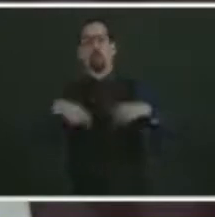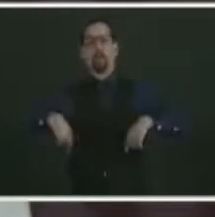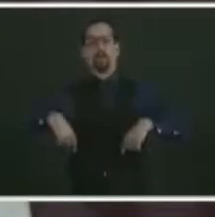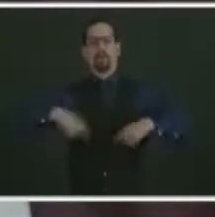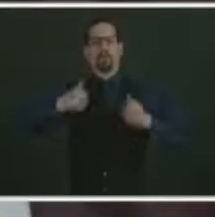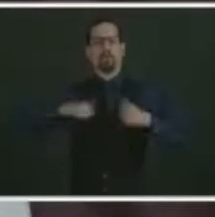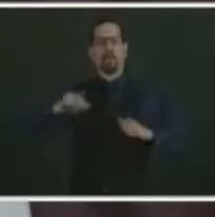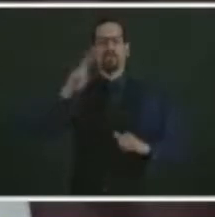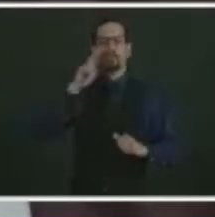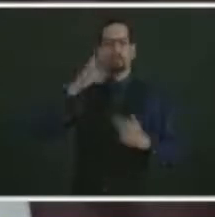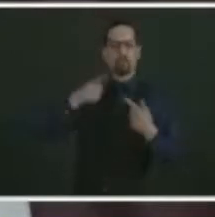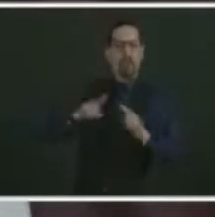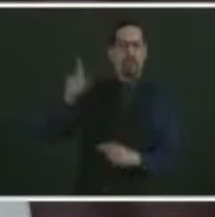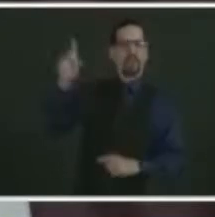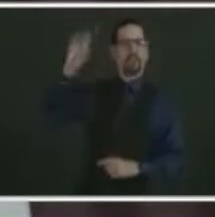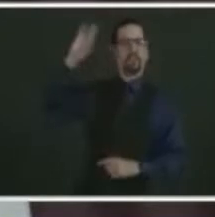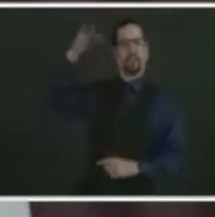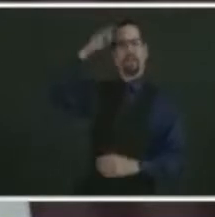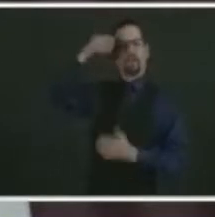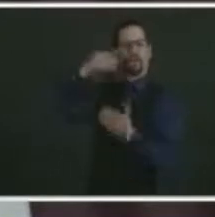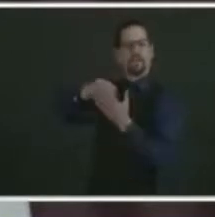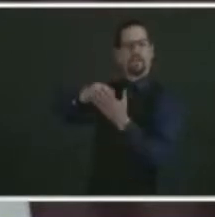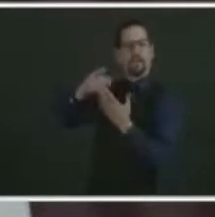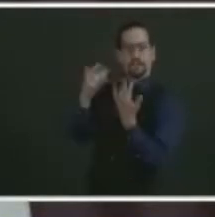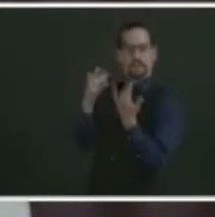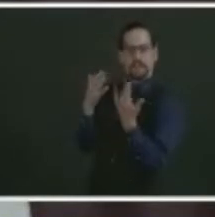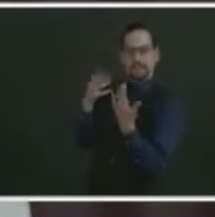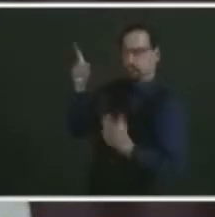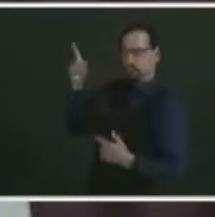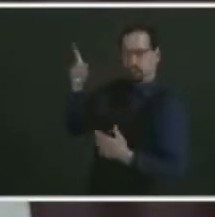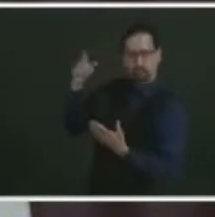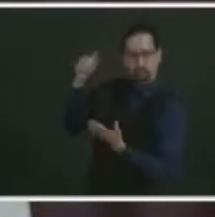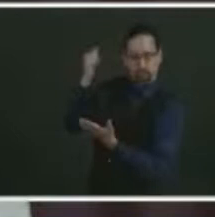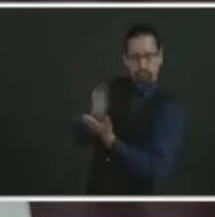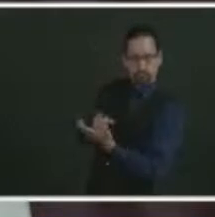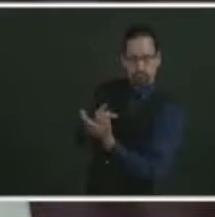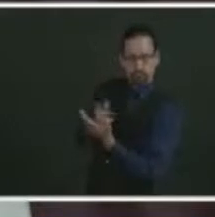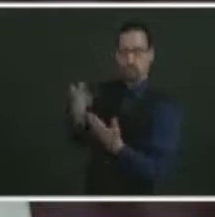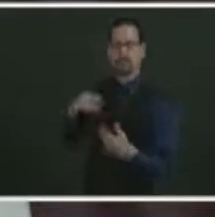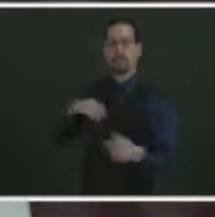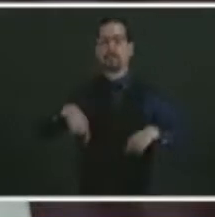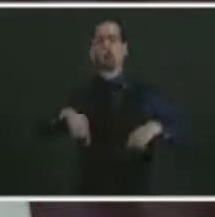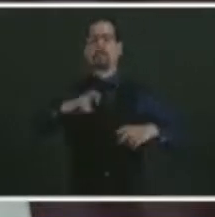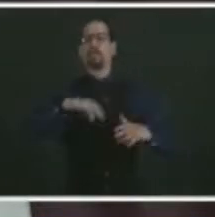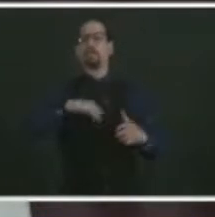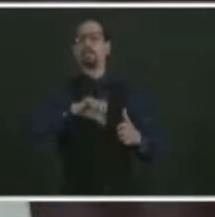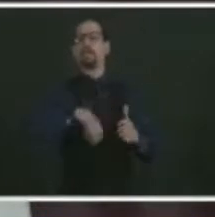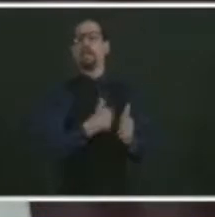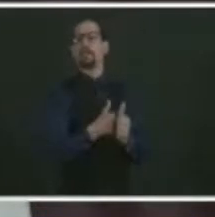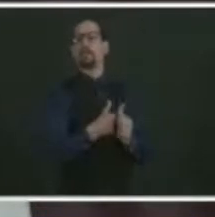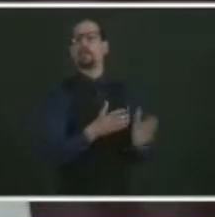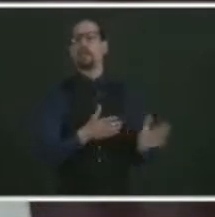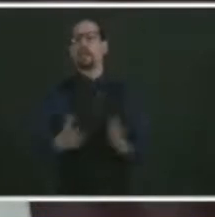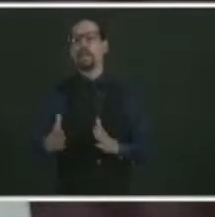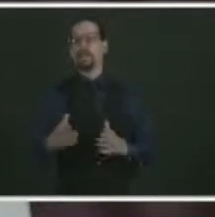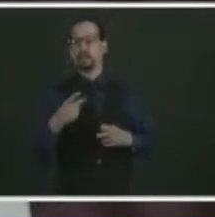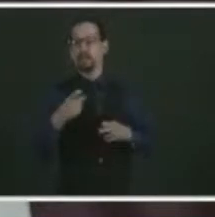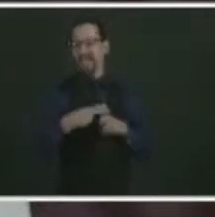about additional federal aid. We're able to provide an option for our employees without